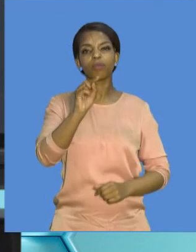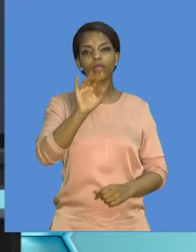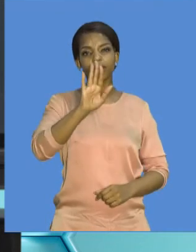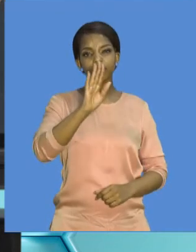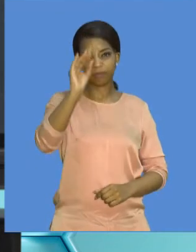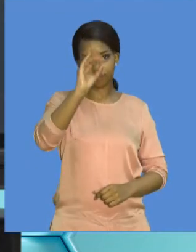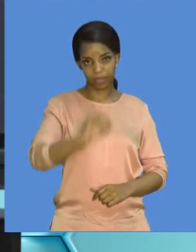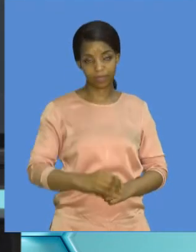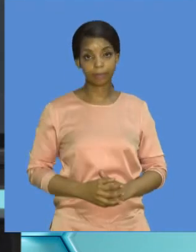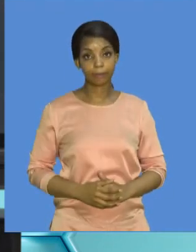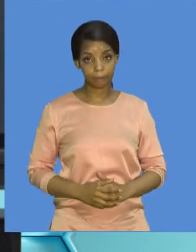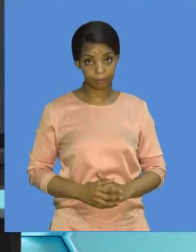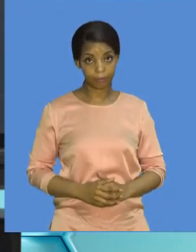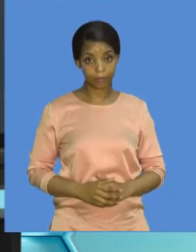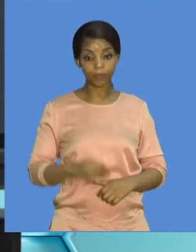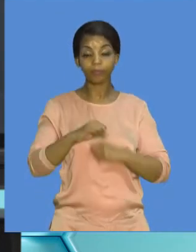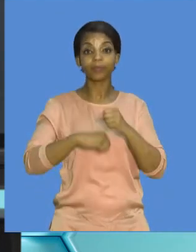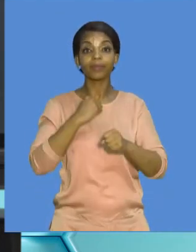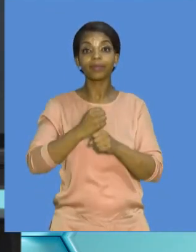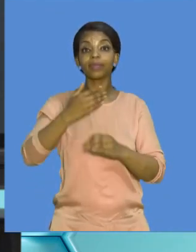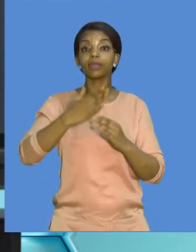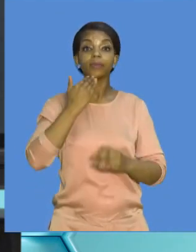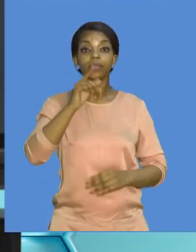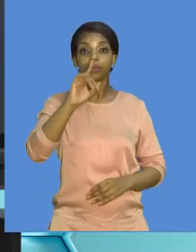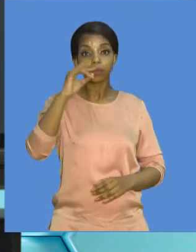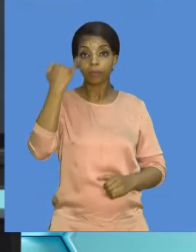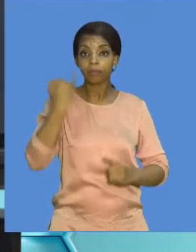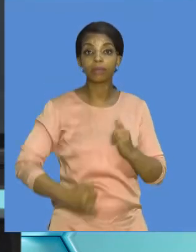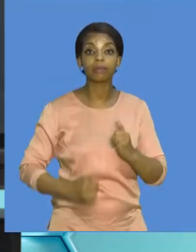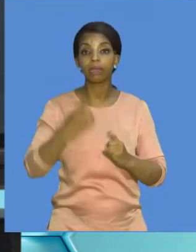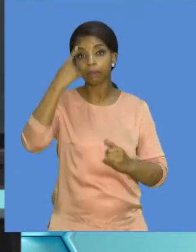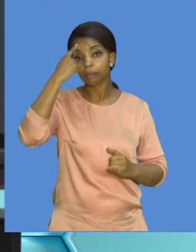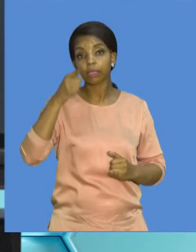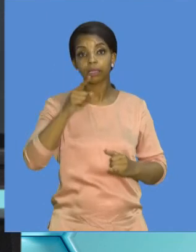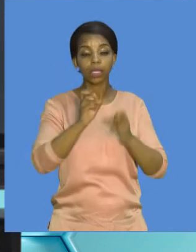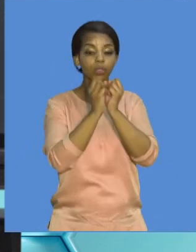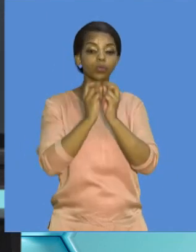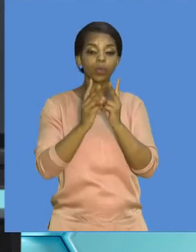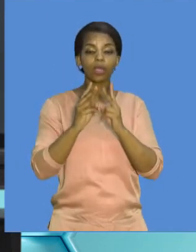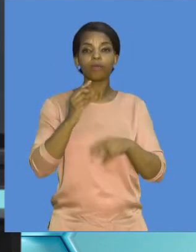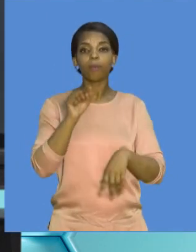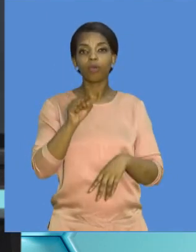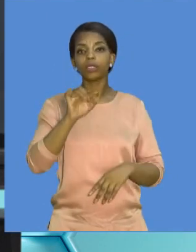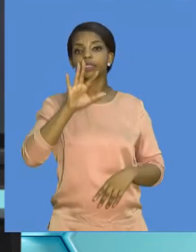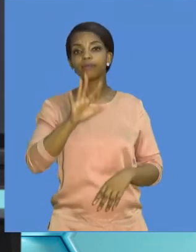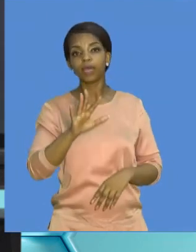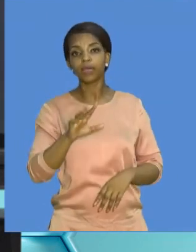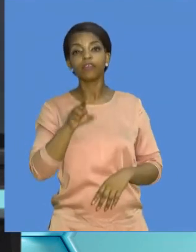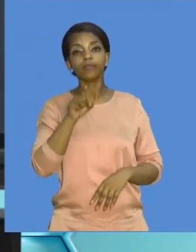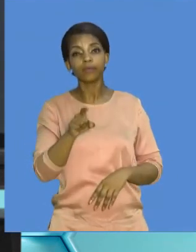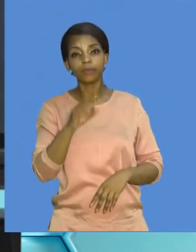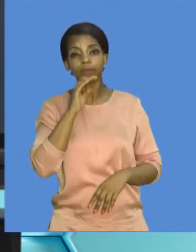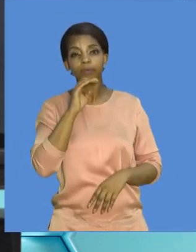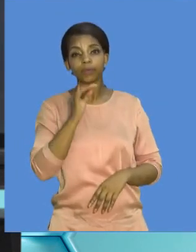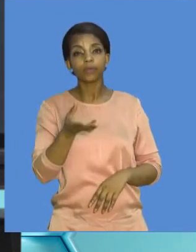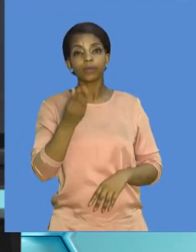emphasize, at the end of the year, please don't make the mistake of thinking that 12.5 compounded quarterly means the person is